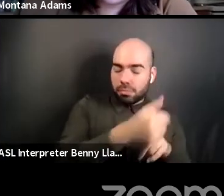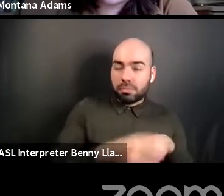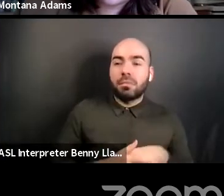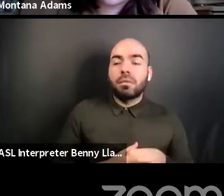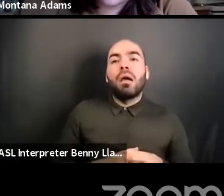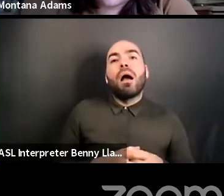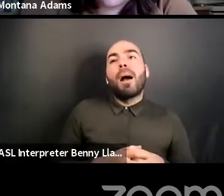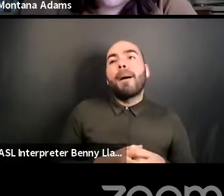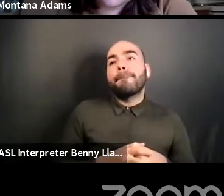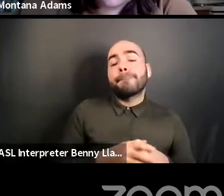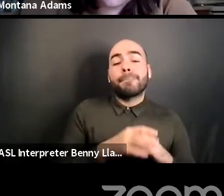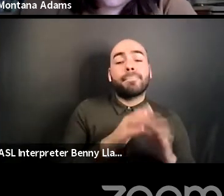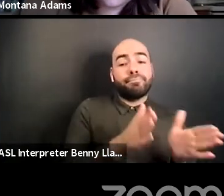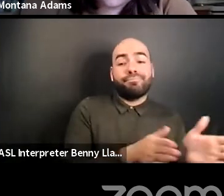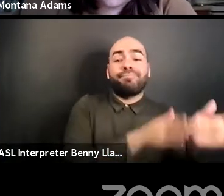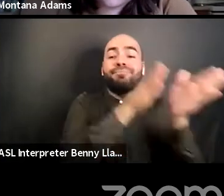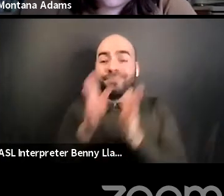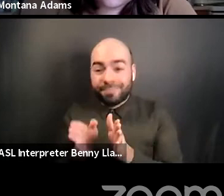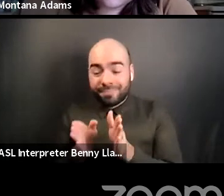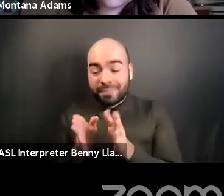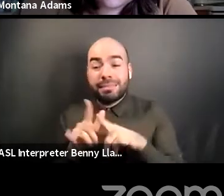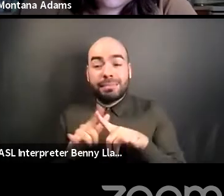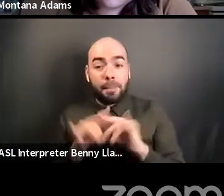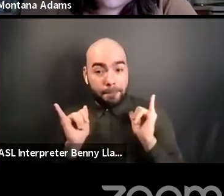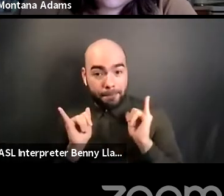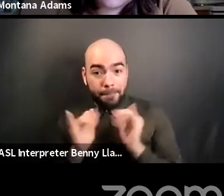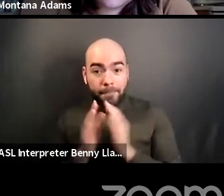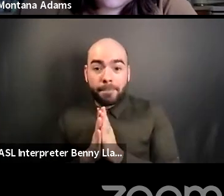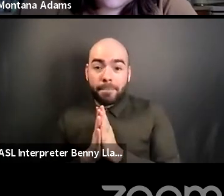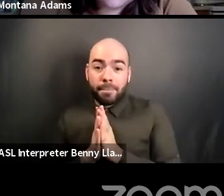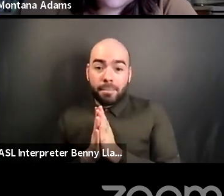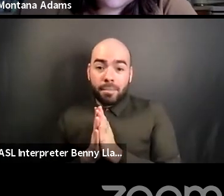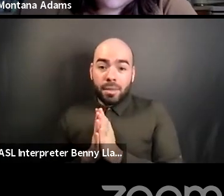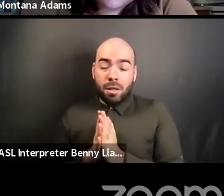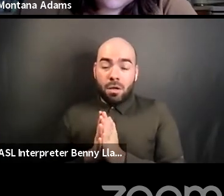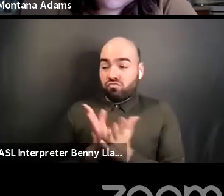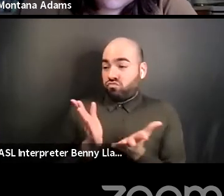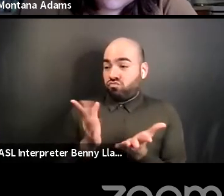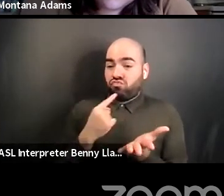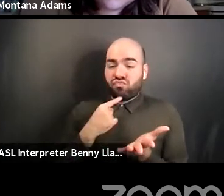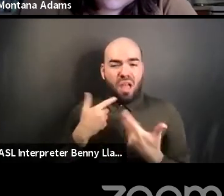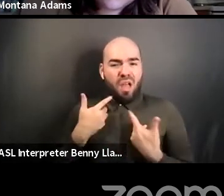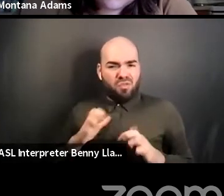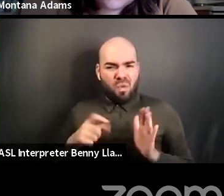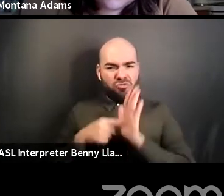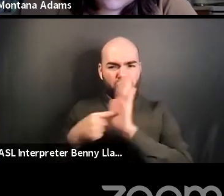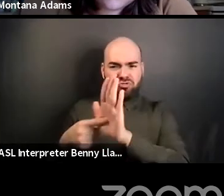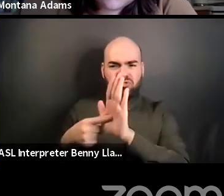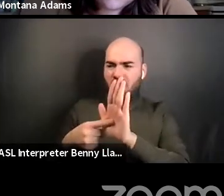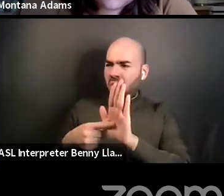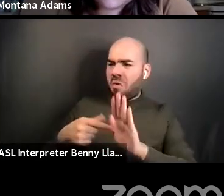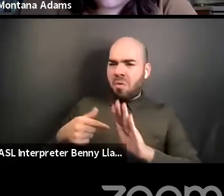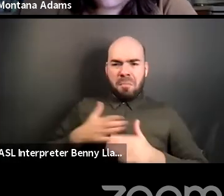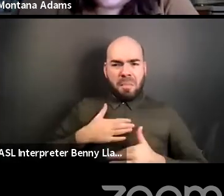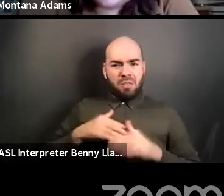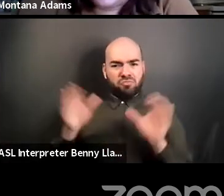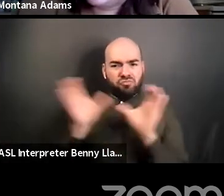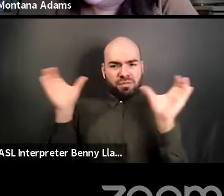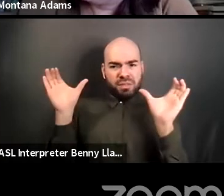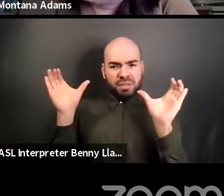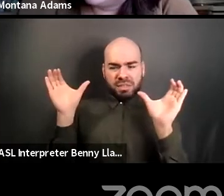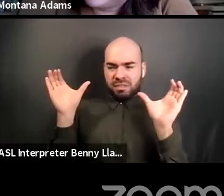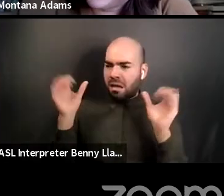And then you have the question of, well, I would rather not show my certificate degree of Indian blood